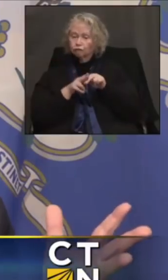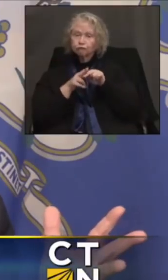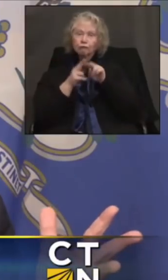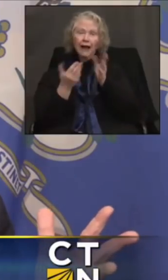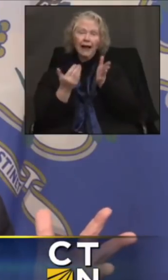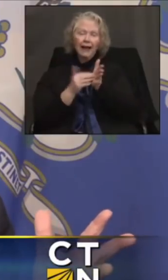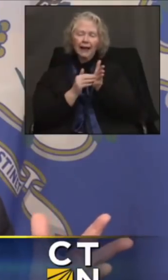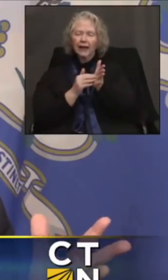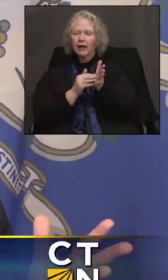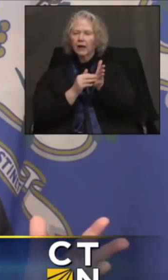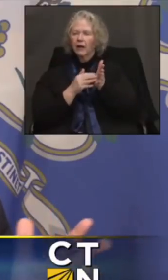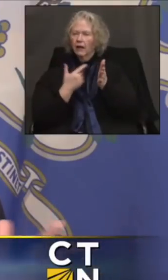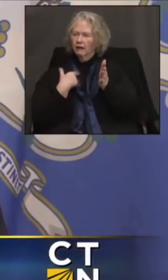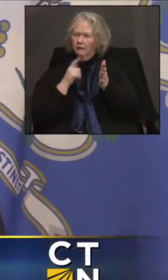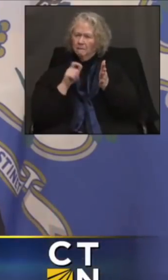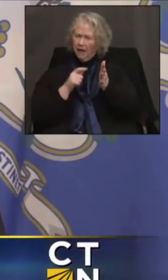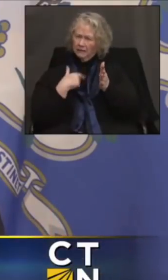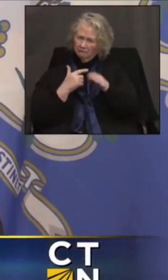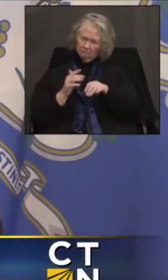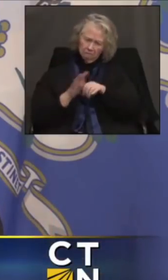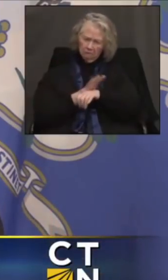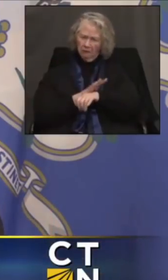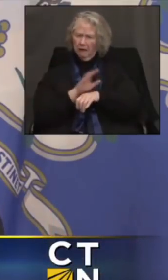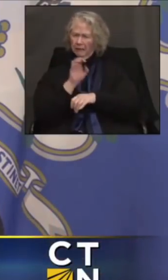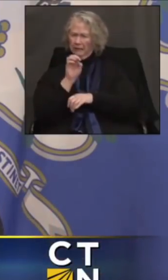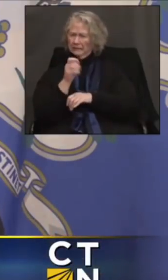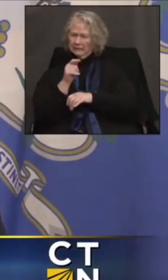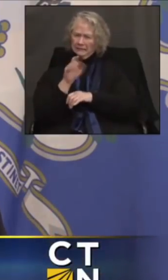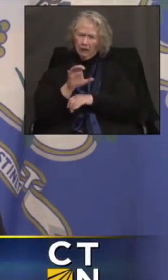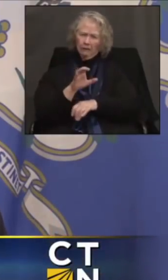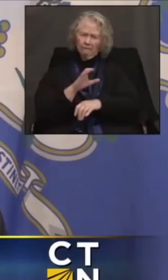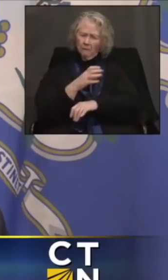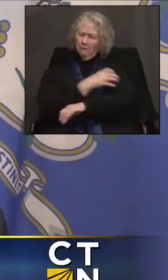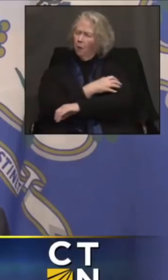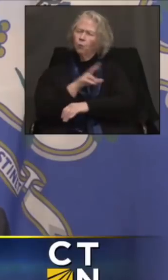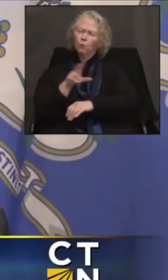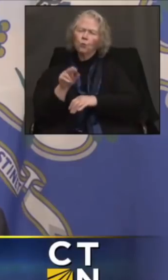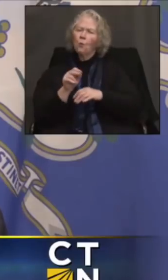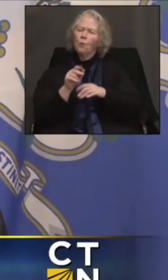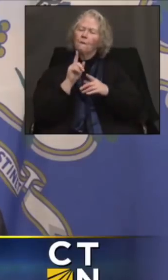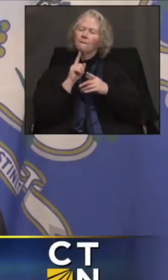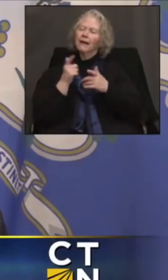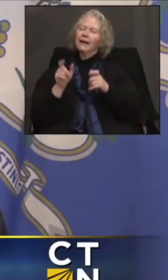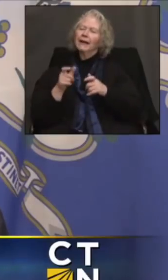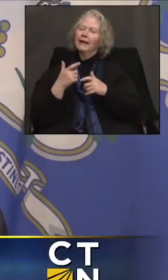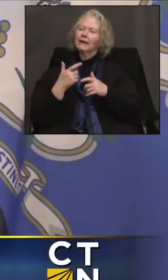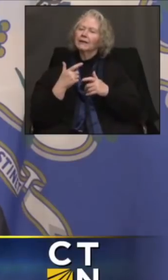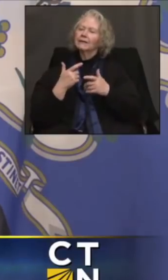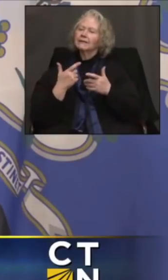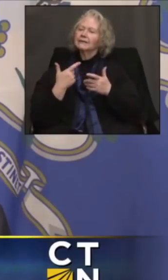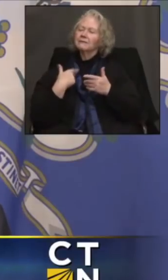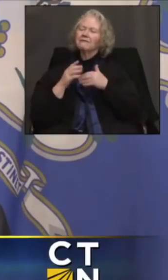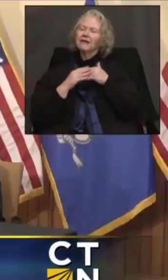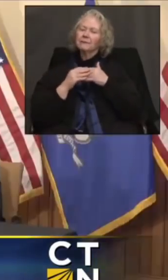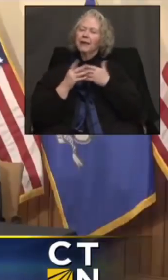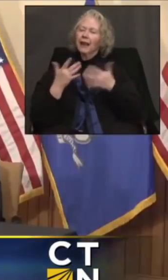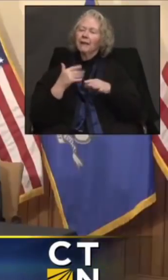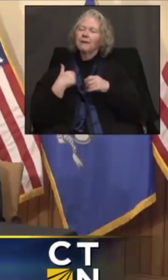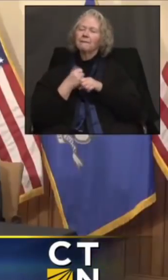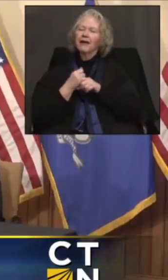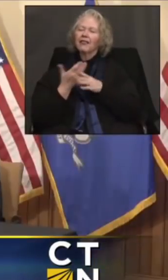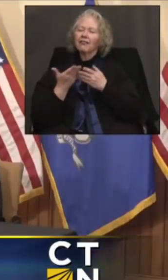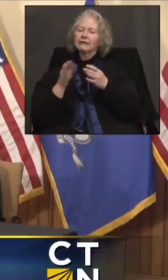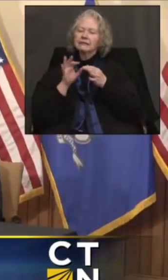mean we need broad executive powers, but it may mean we need some flexibility specific to healthcare. Okay, thanks very